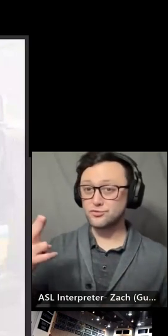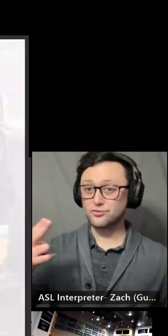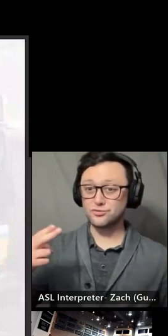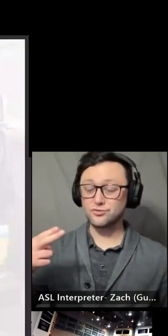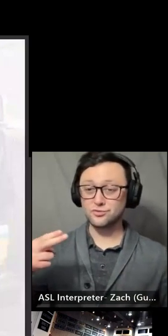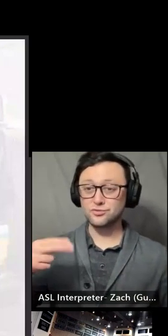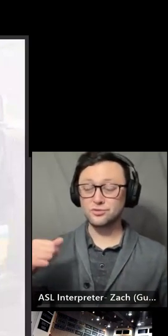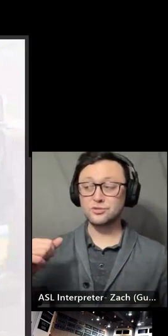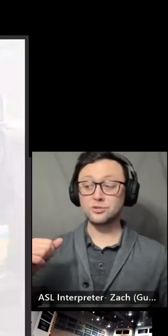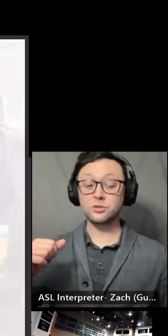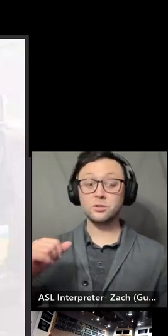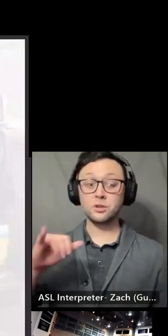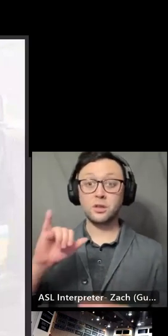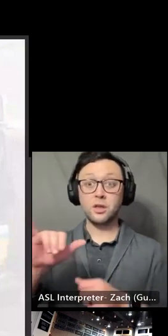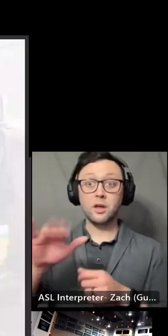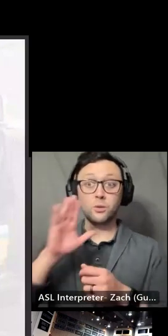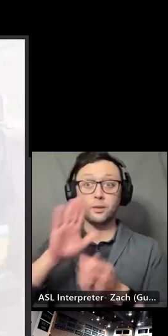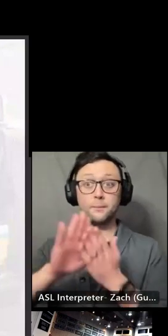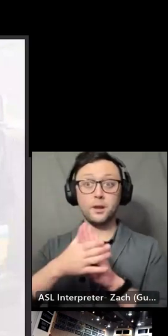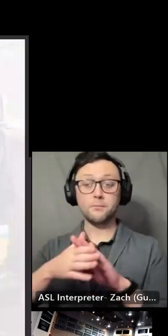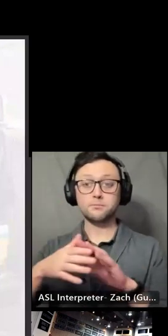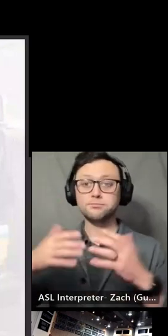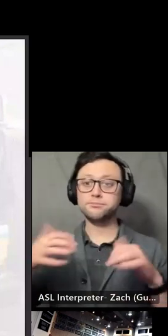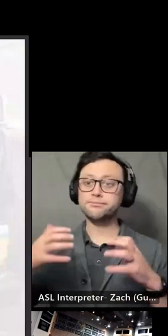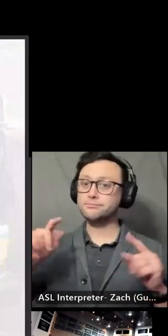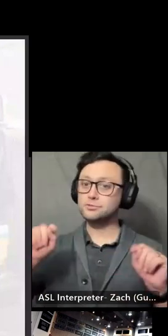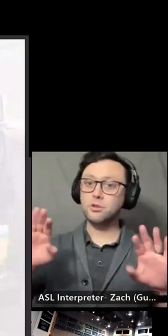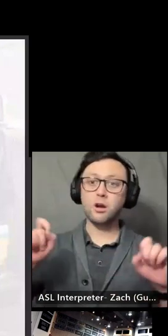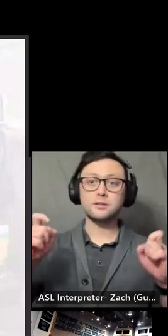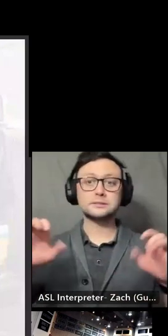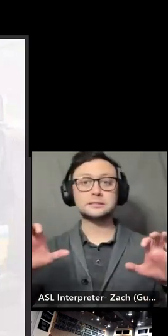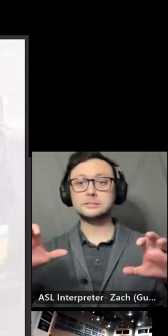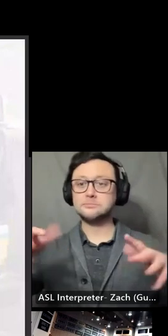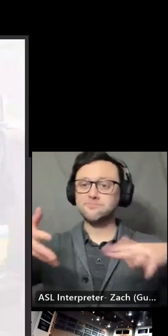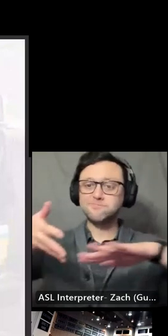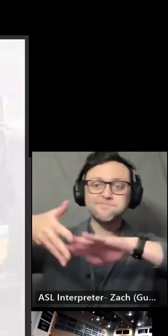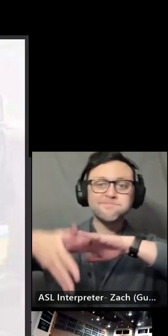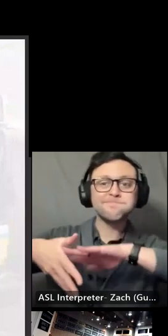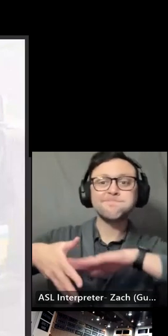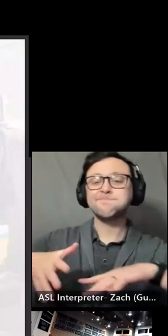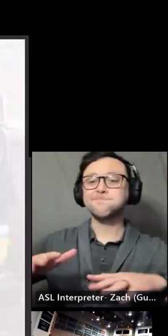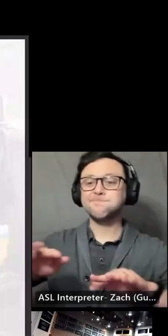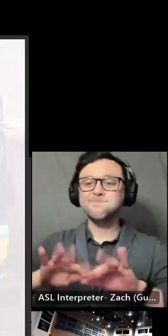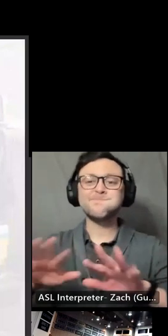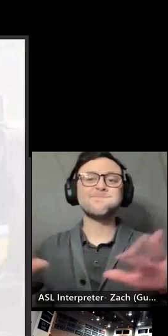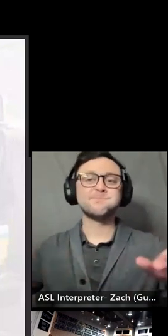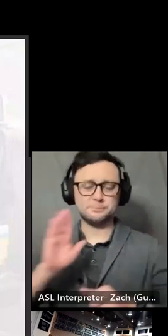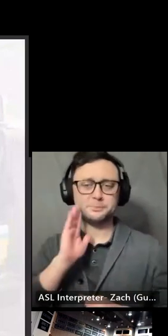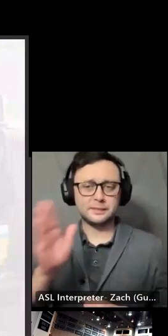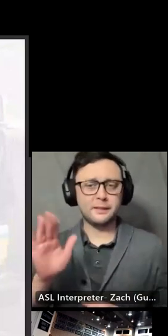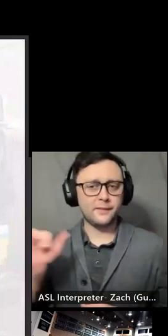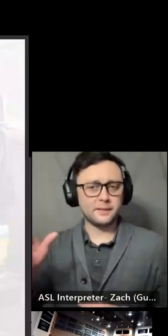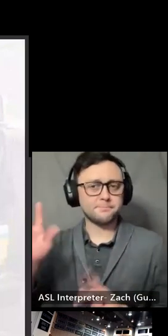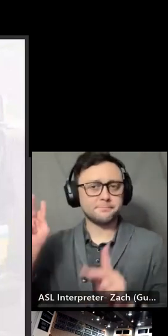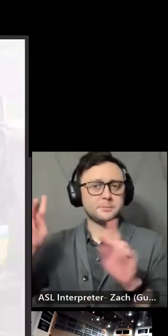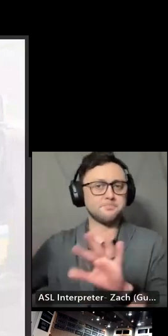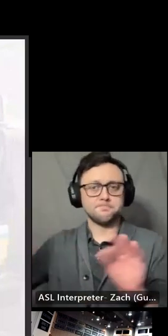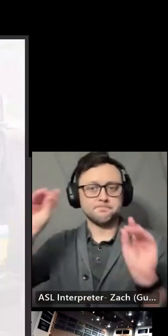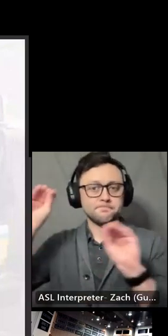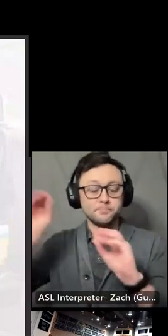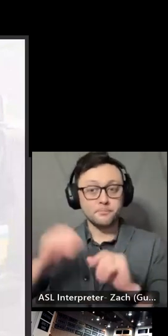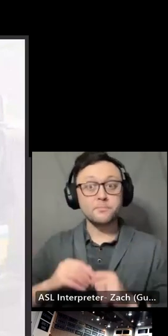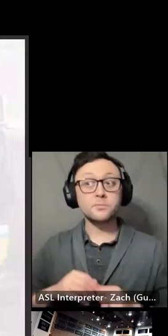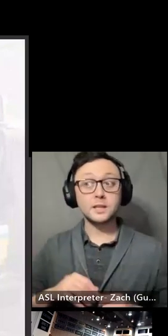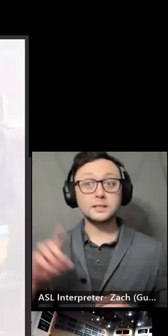that it's going to become a toxic reclamation site or where people bring their toxics. And the